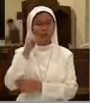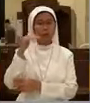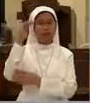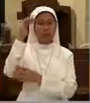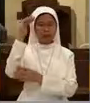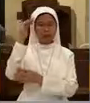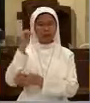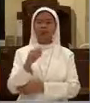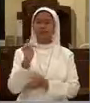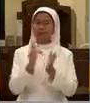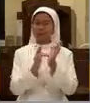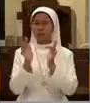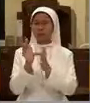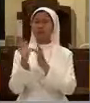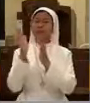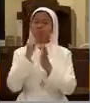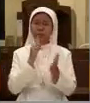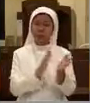Jesus praised